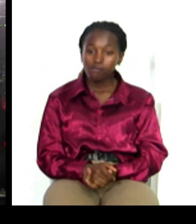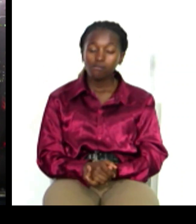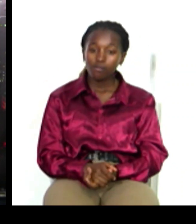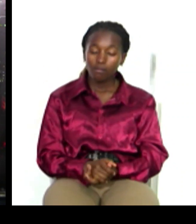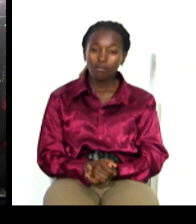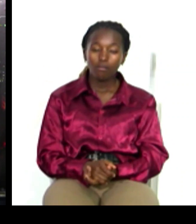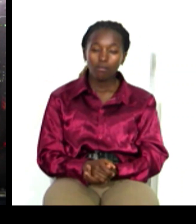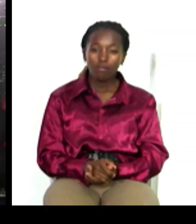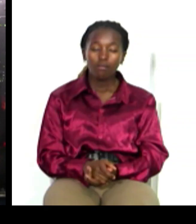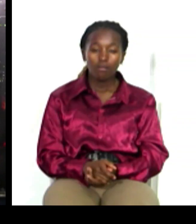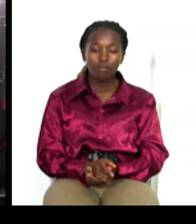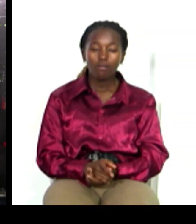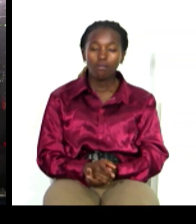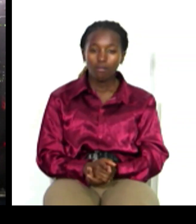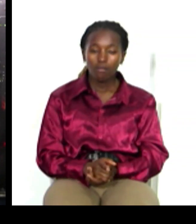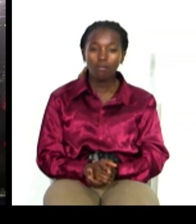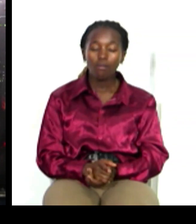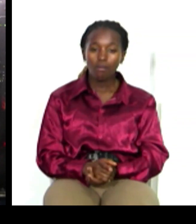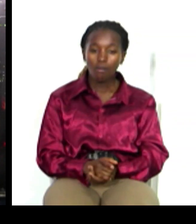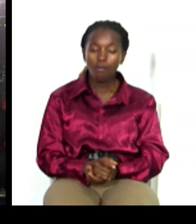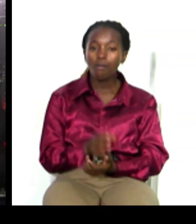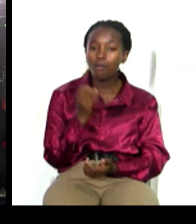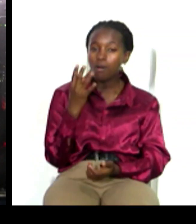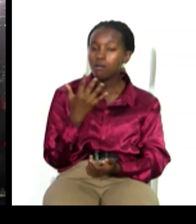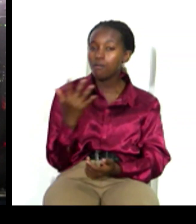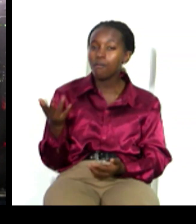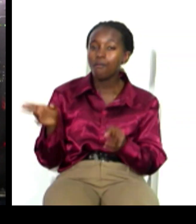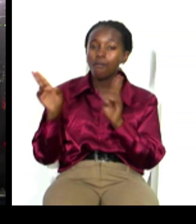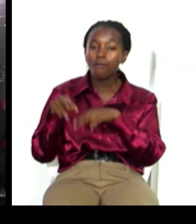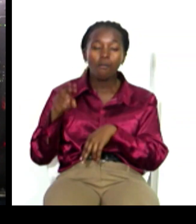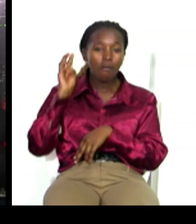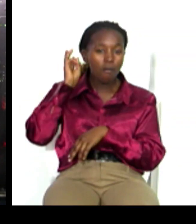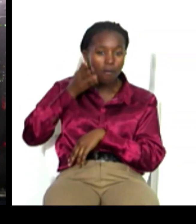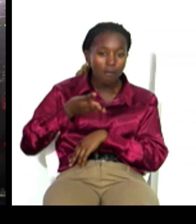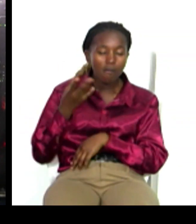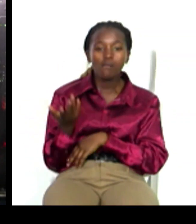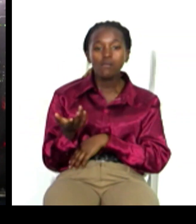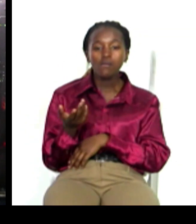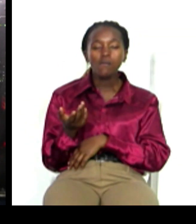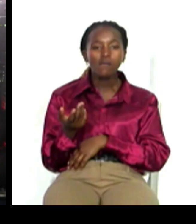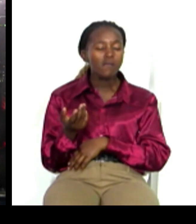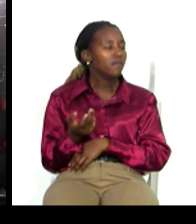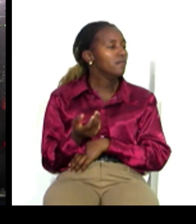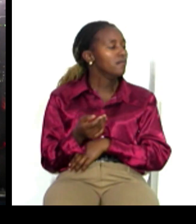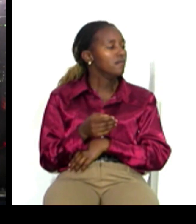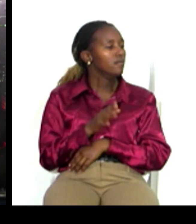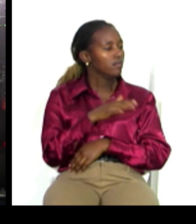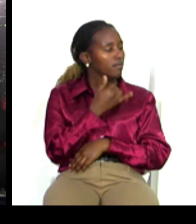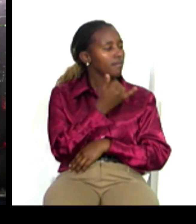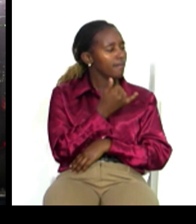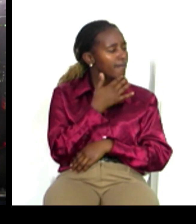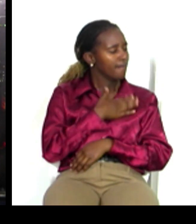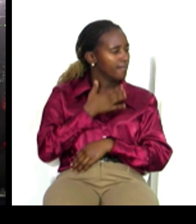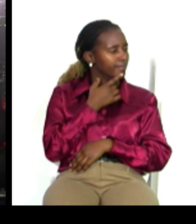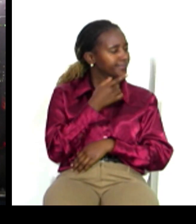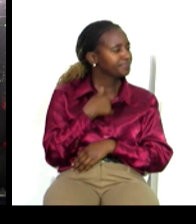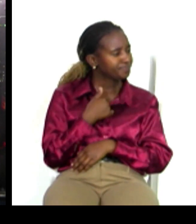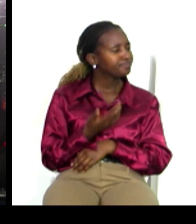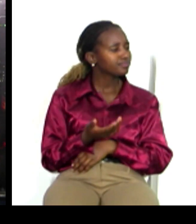There are so many things that are going to happen. Yes. So many things. Now, is it